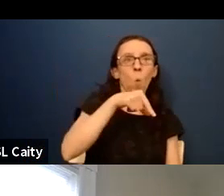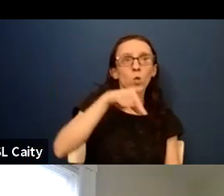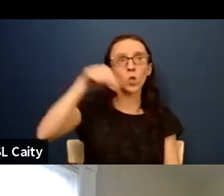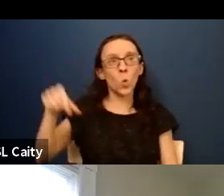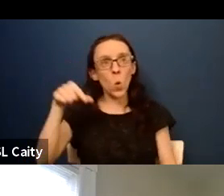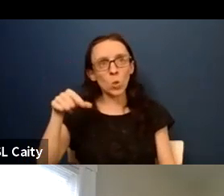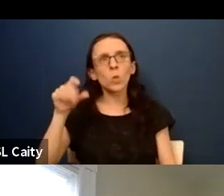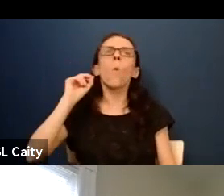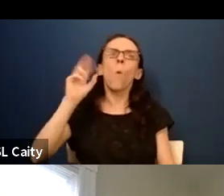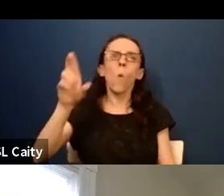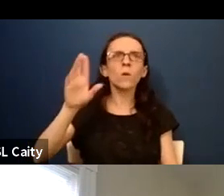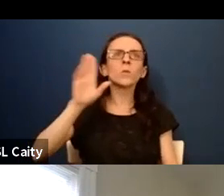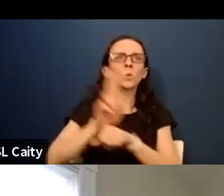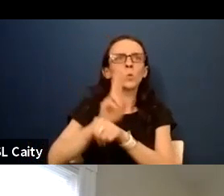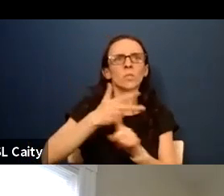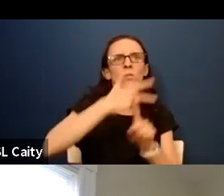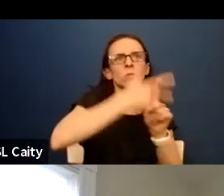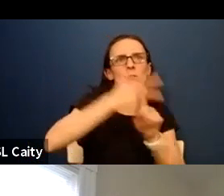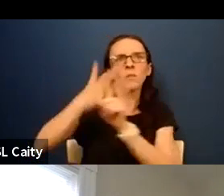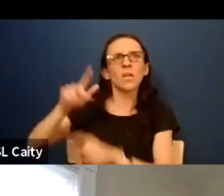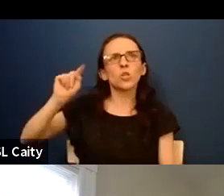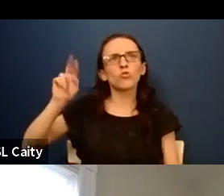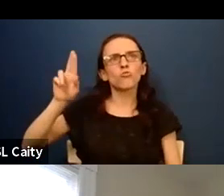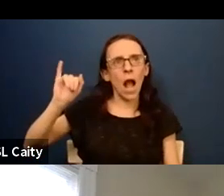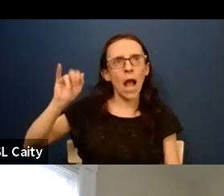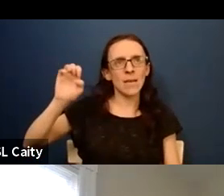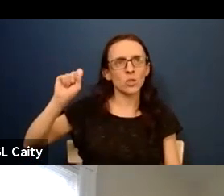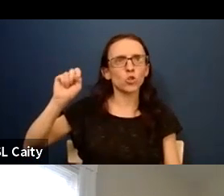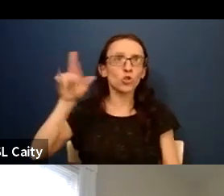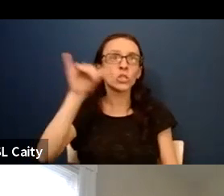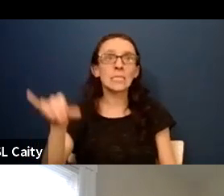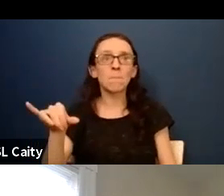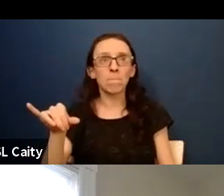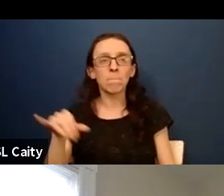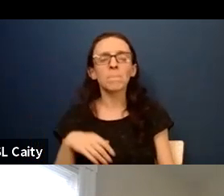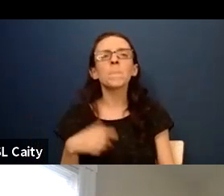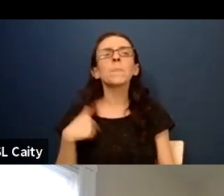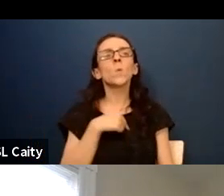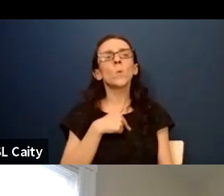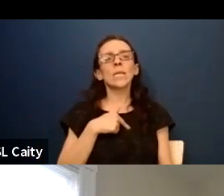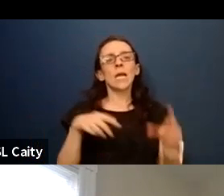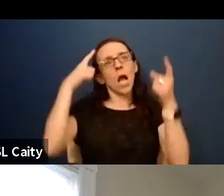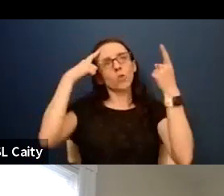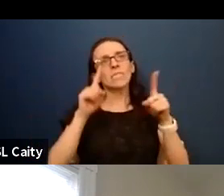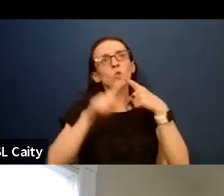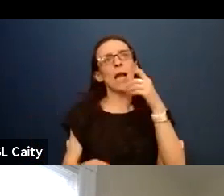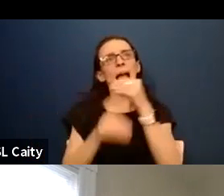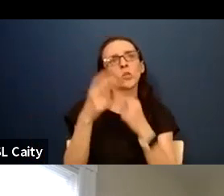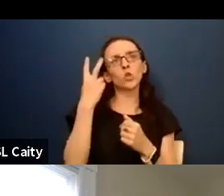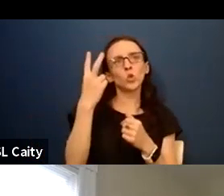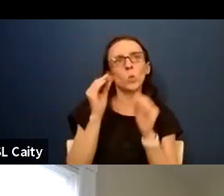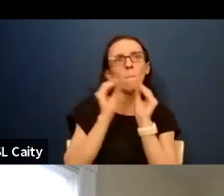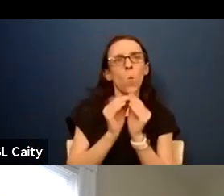system. We agreed to add 2 additional